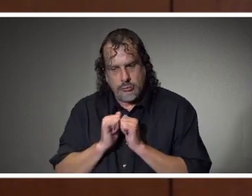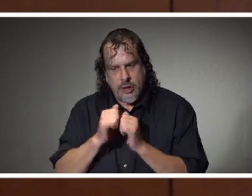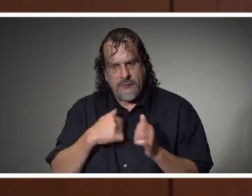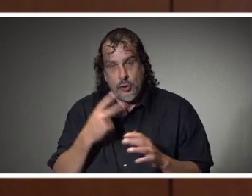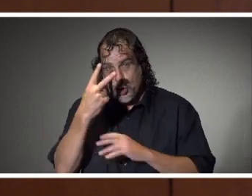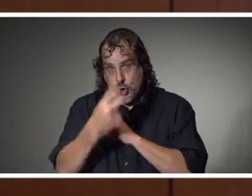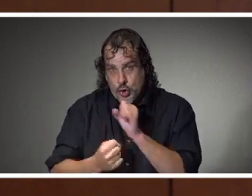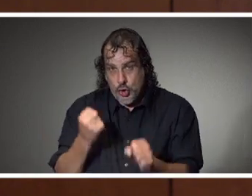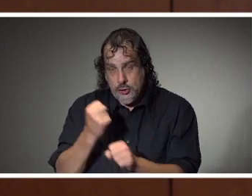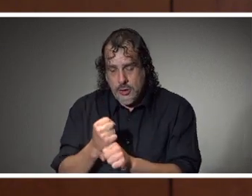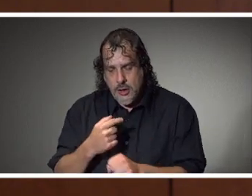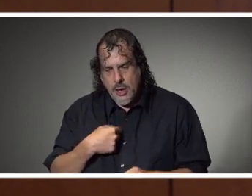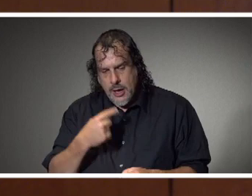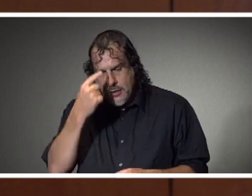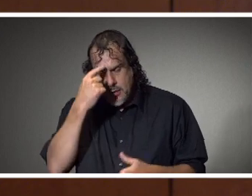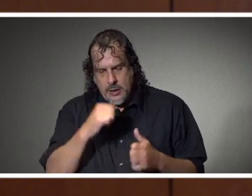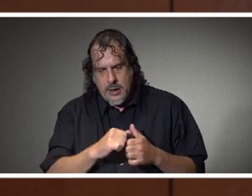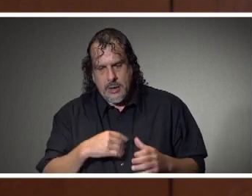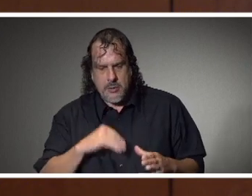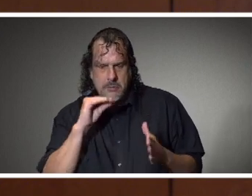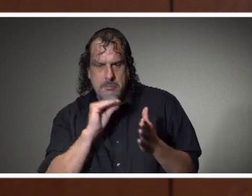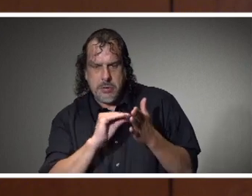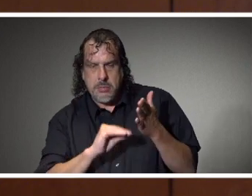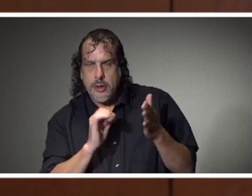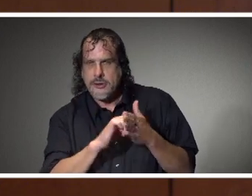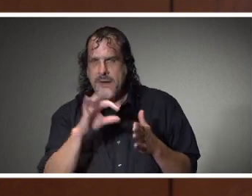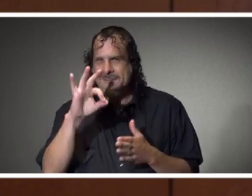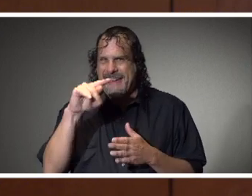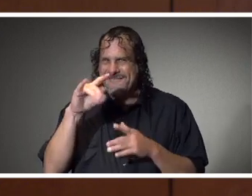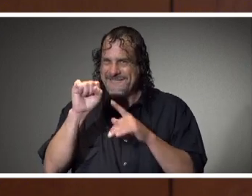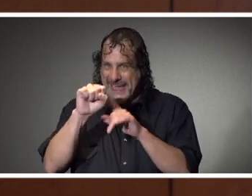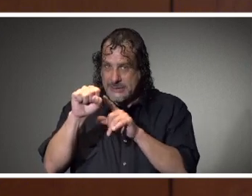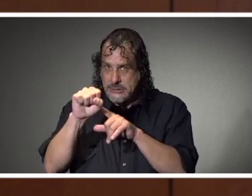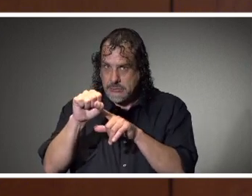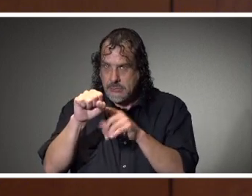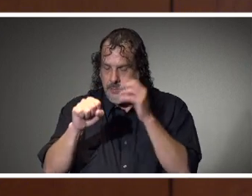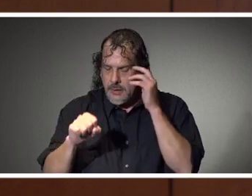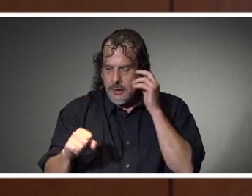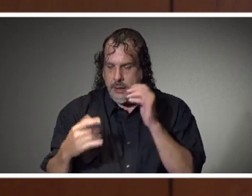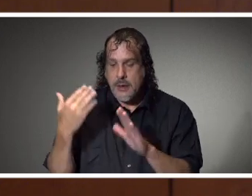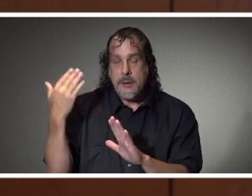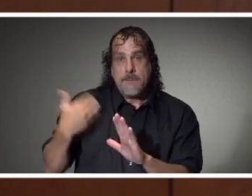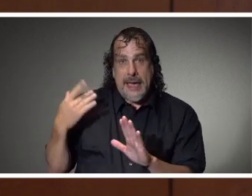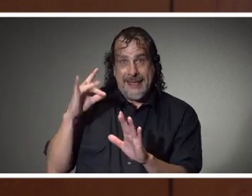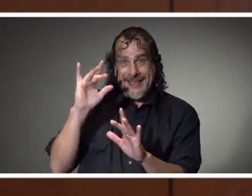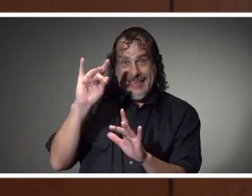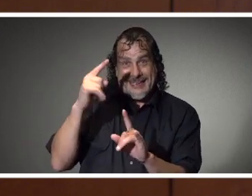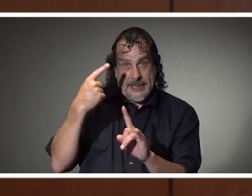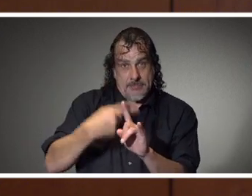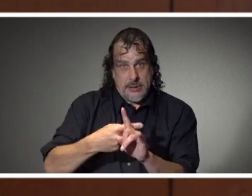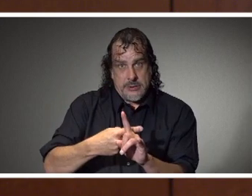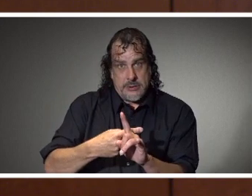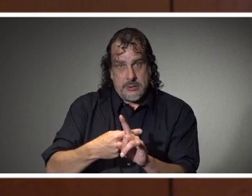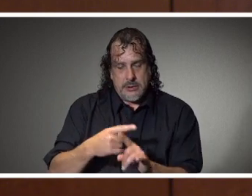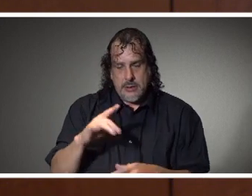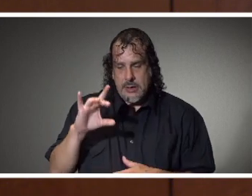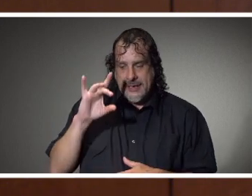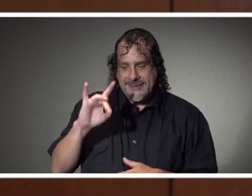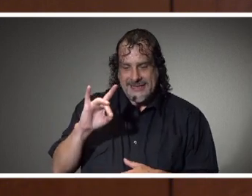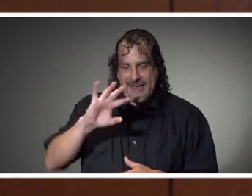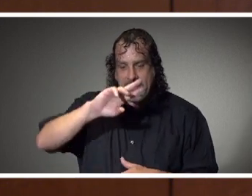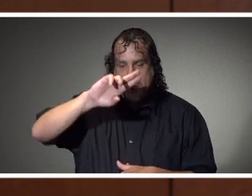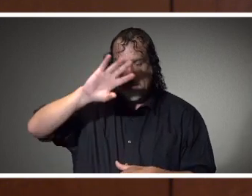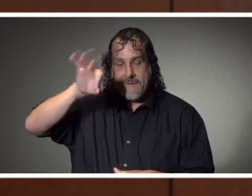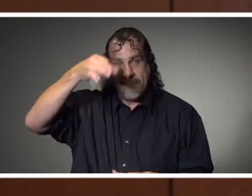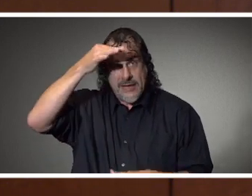years, I thought I'd put together some facts that during the last 18 months of 7 federally declared